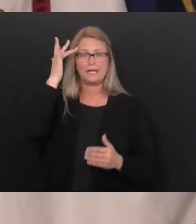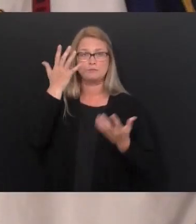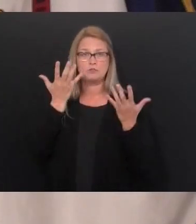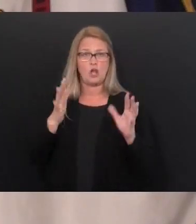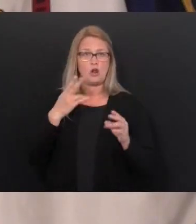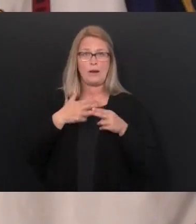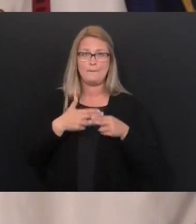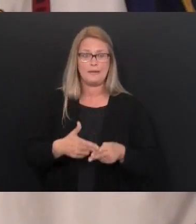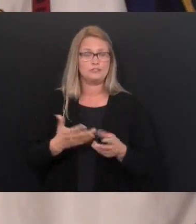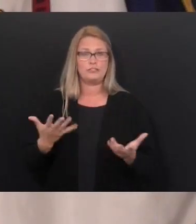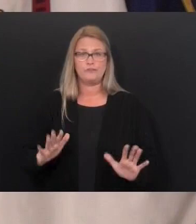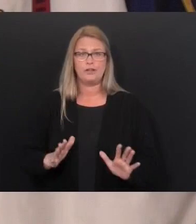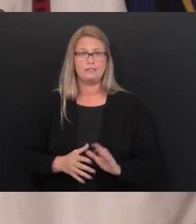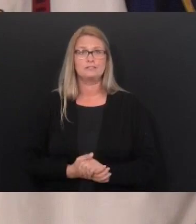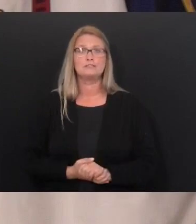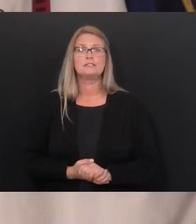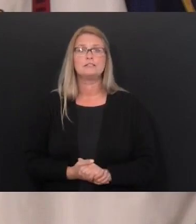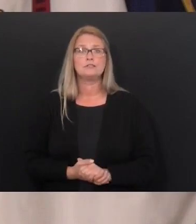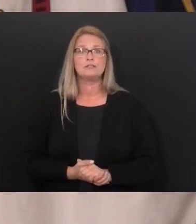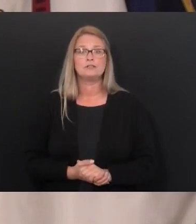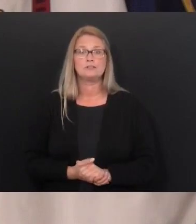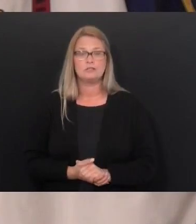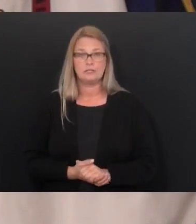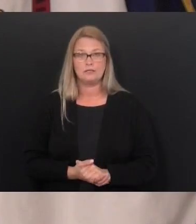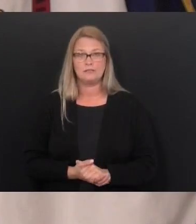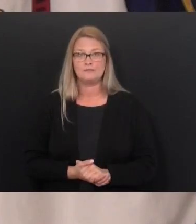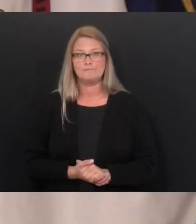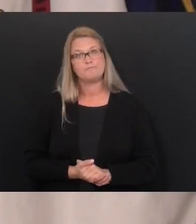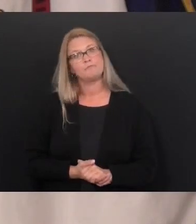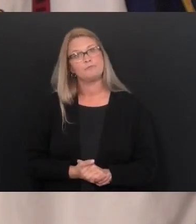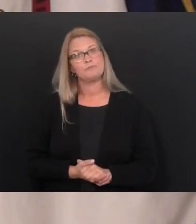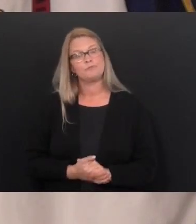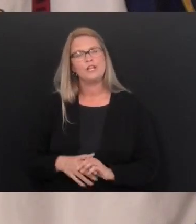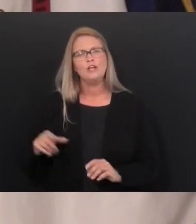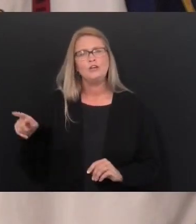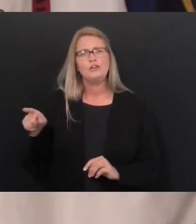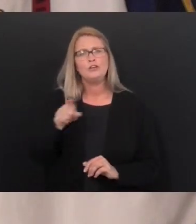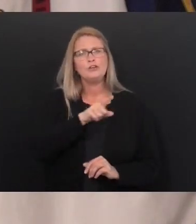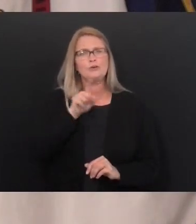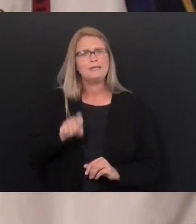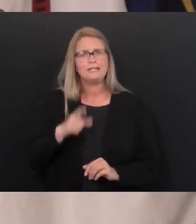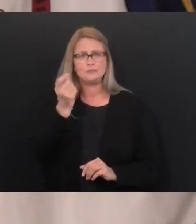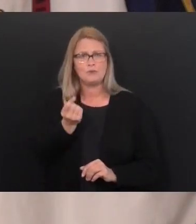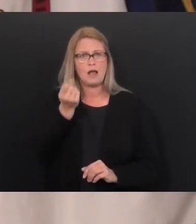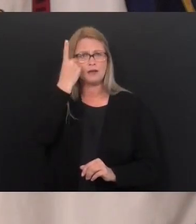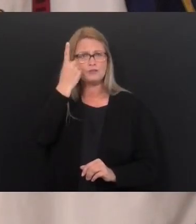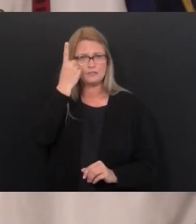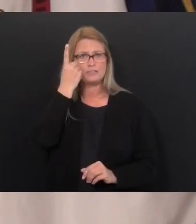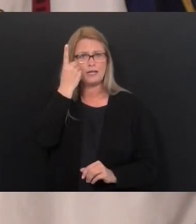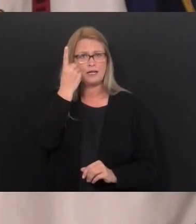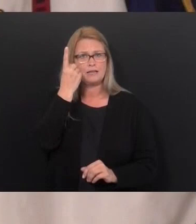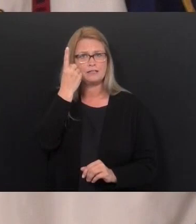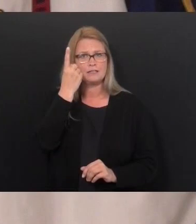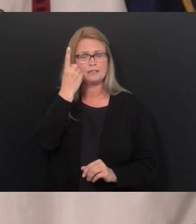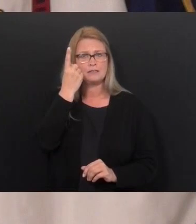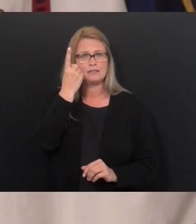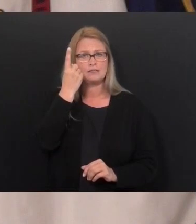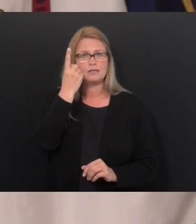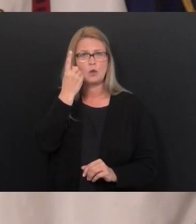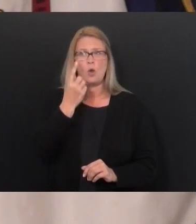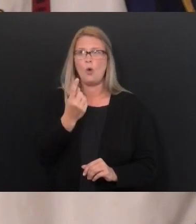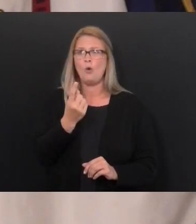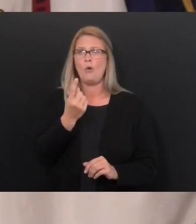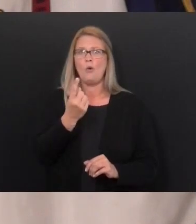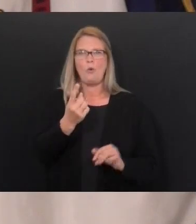everything are focused on is one thing. I want everybody to understand just this. You know, this is a one size does not